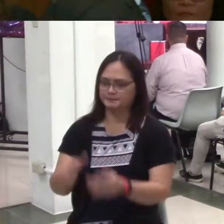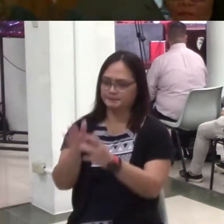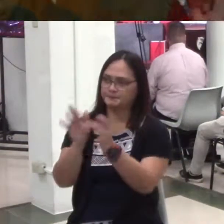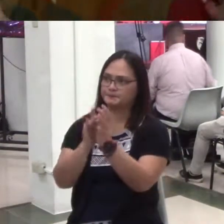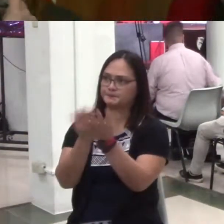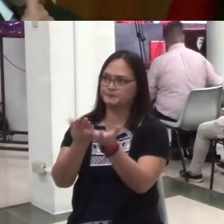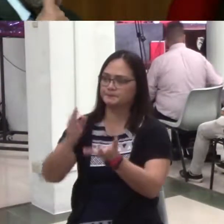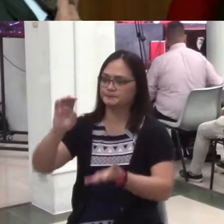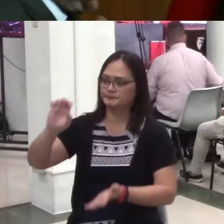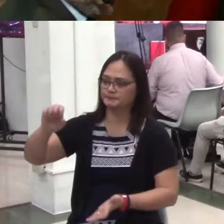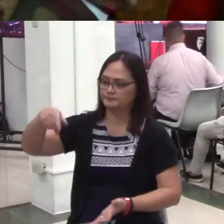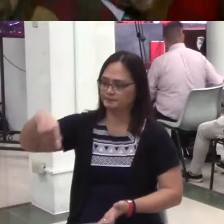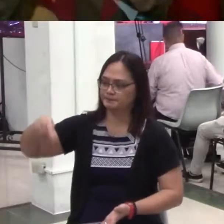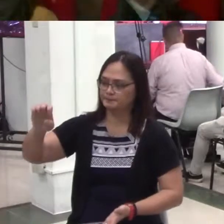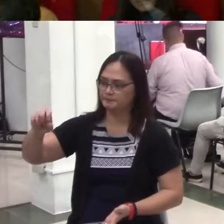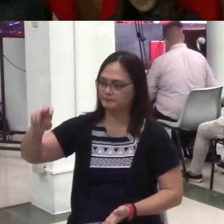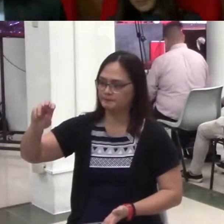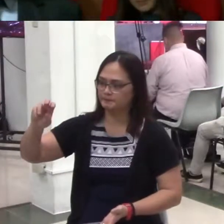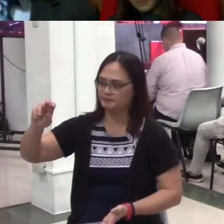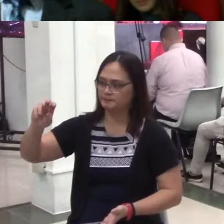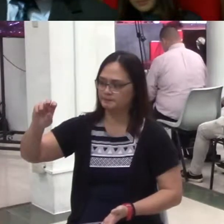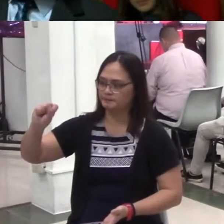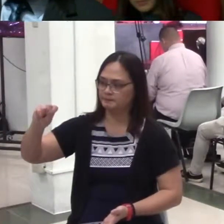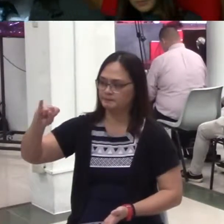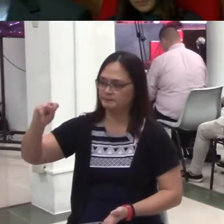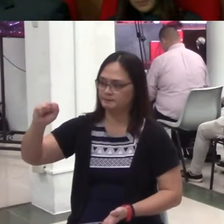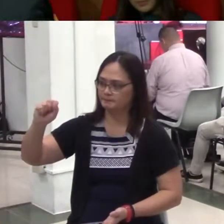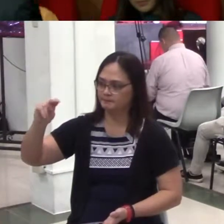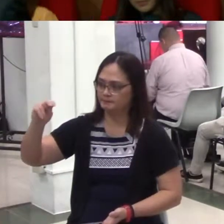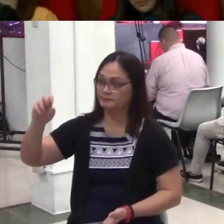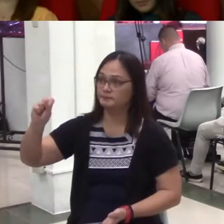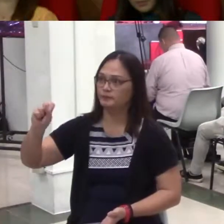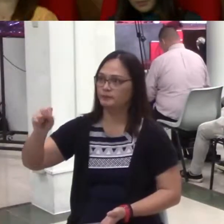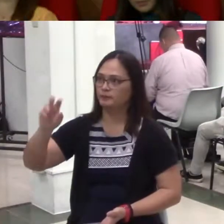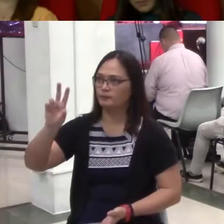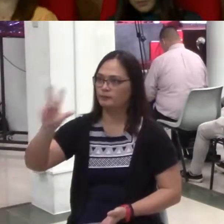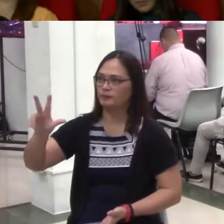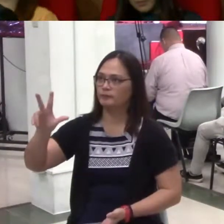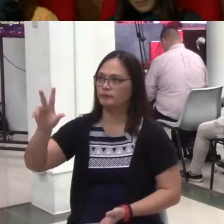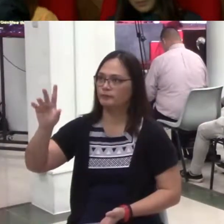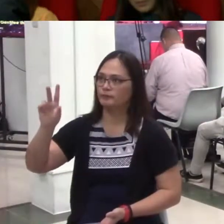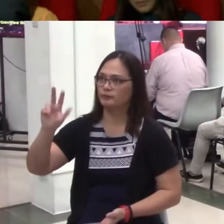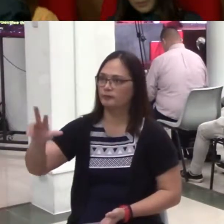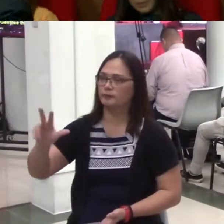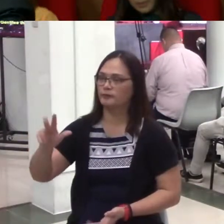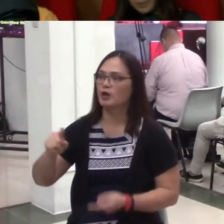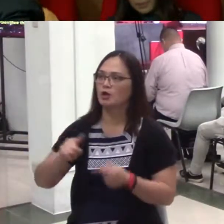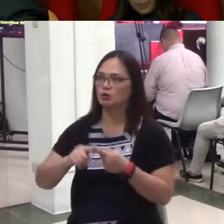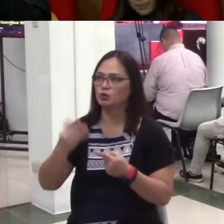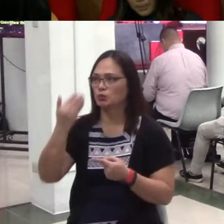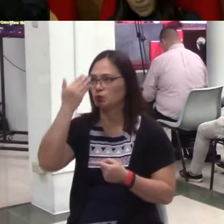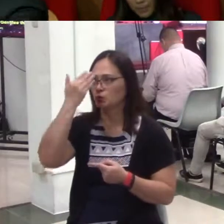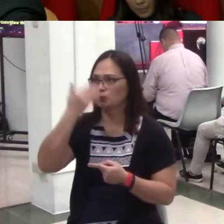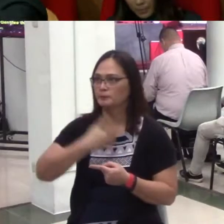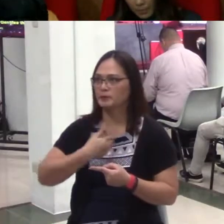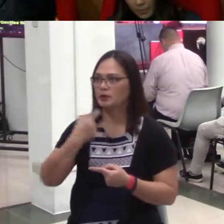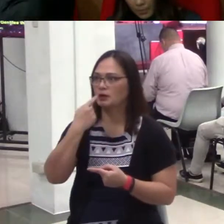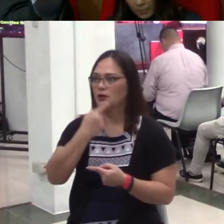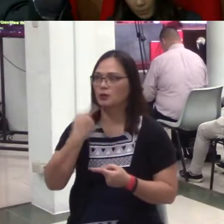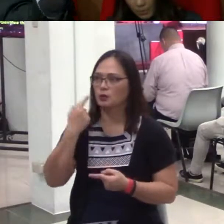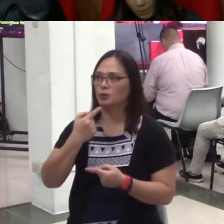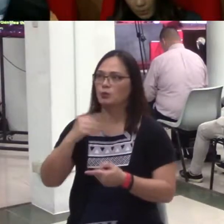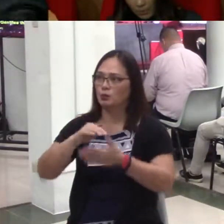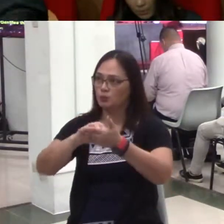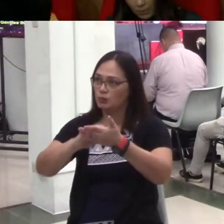such riches? The riches of his glory, it is unsearchable. hindi ito maunawan is beyond